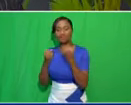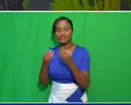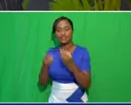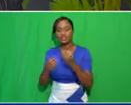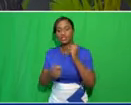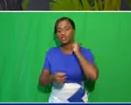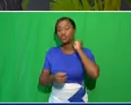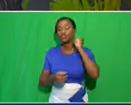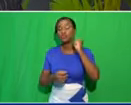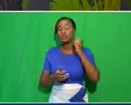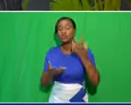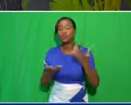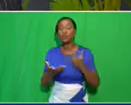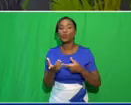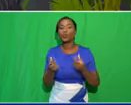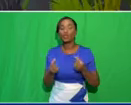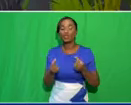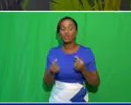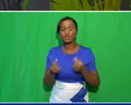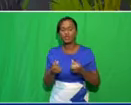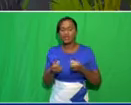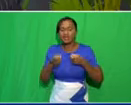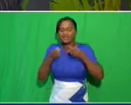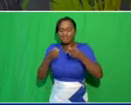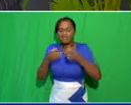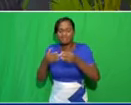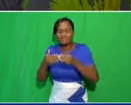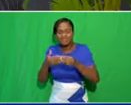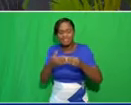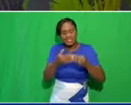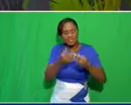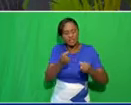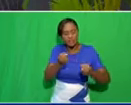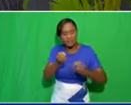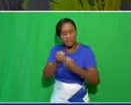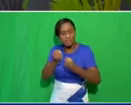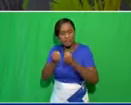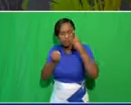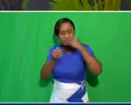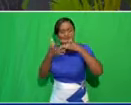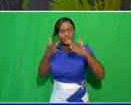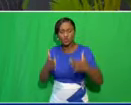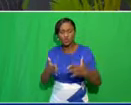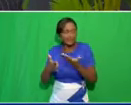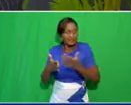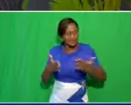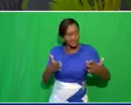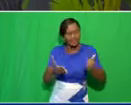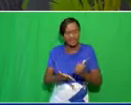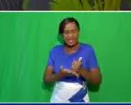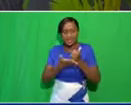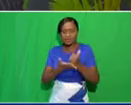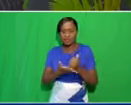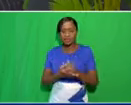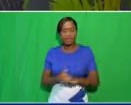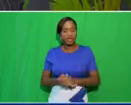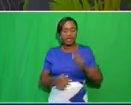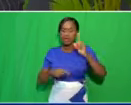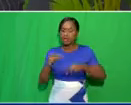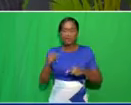they provided guidance, support, etc. And I can't find that in my own